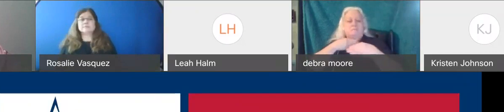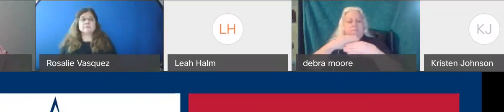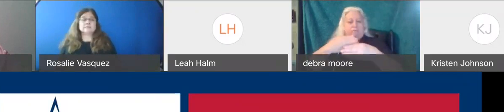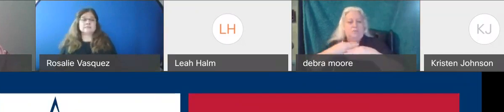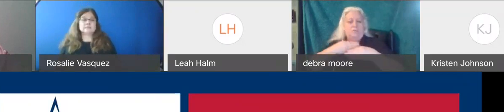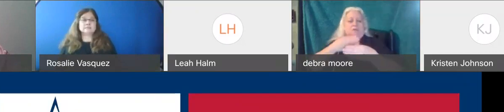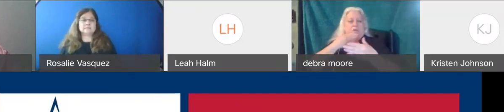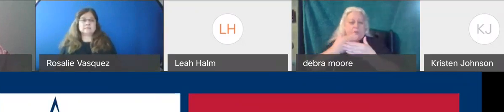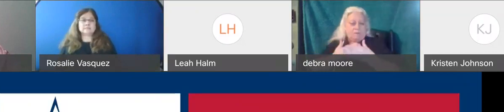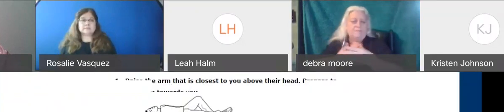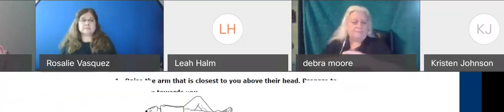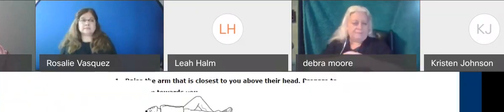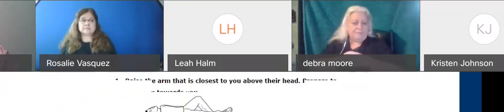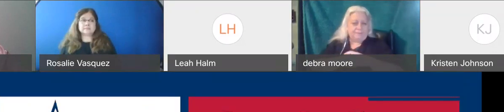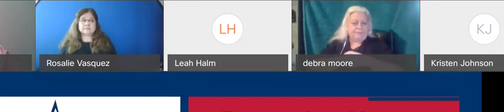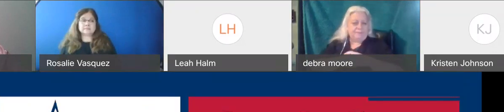way.